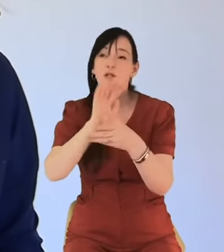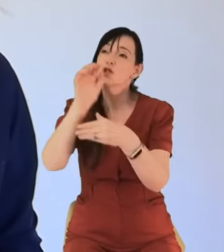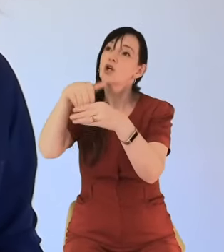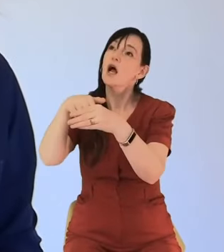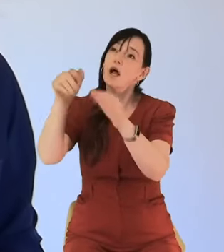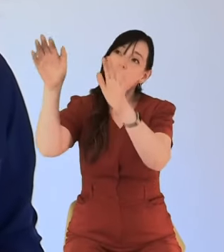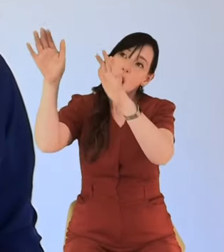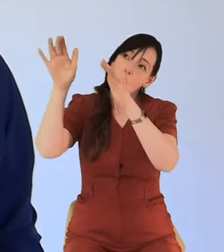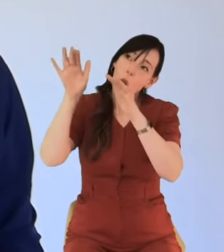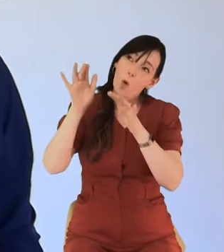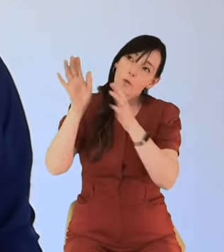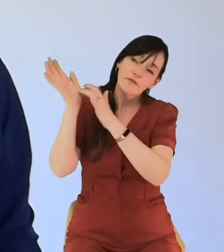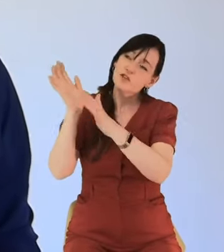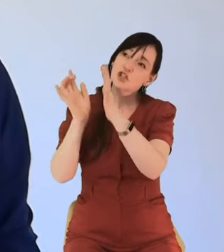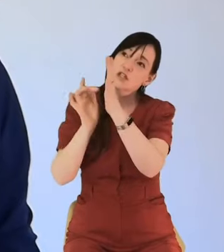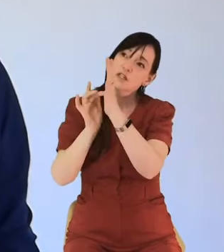Christ.